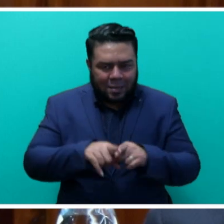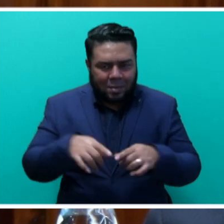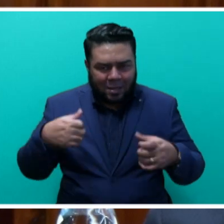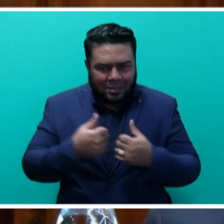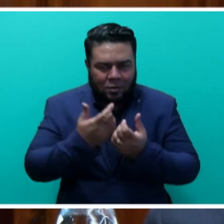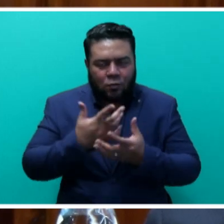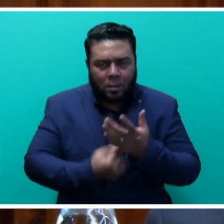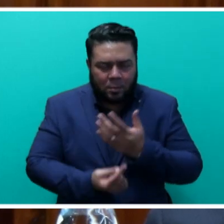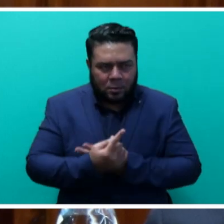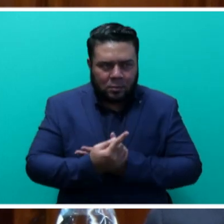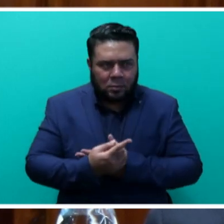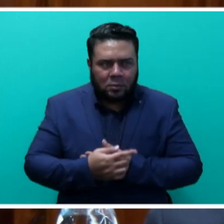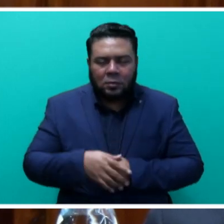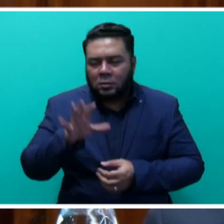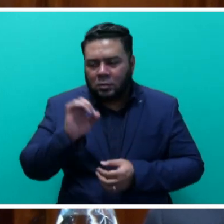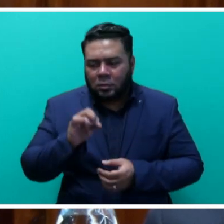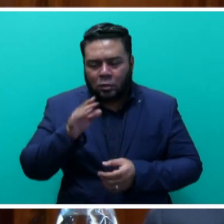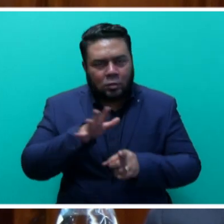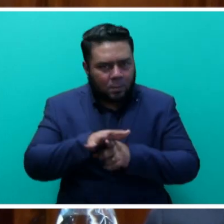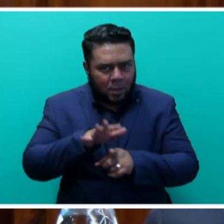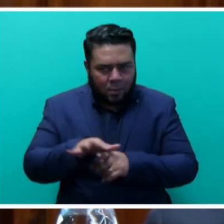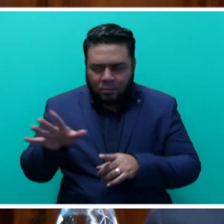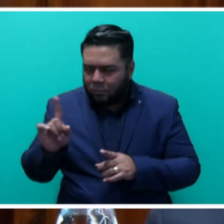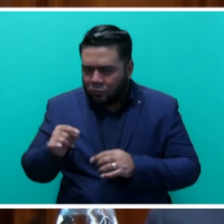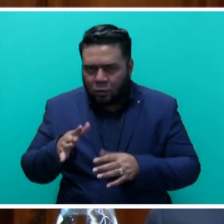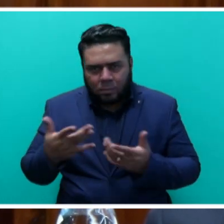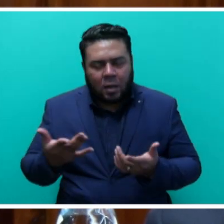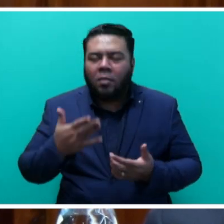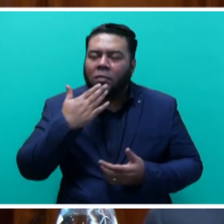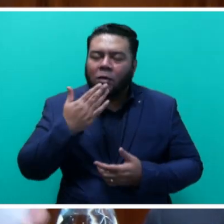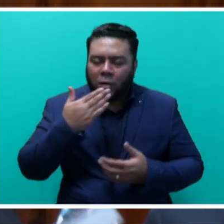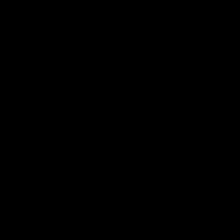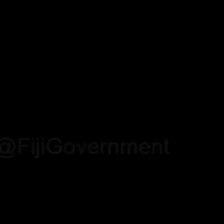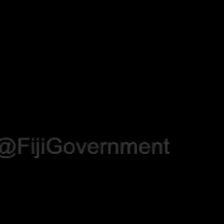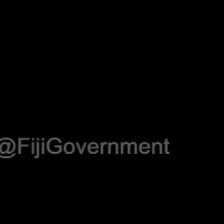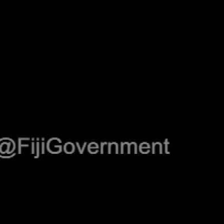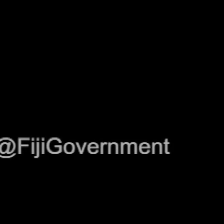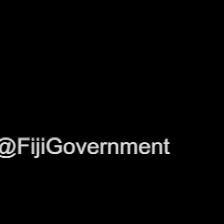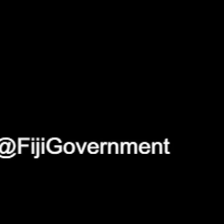It is not to apportion blame or liability. Thank you, Mr. Speaker, sir.